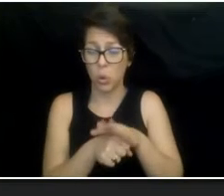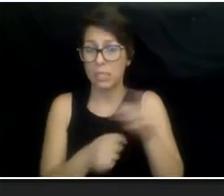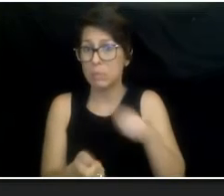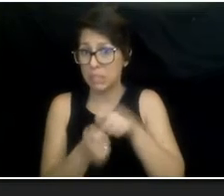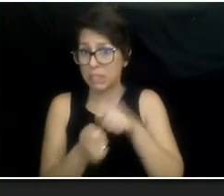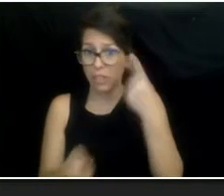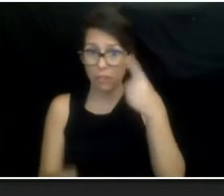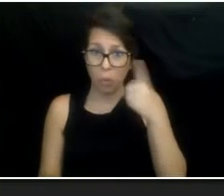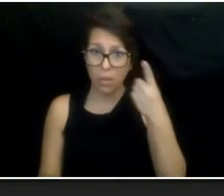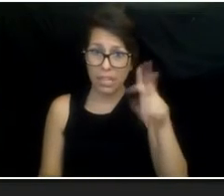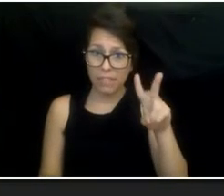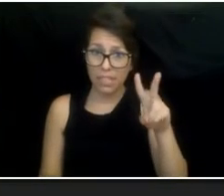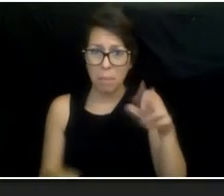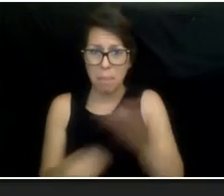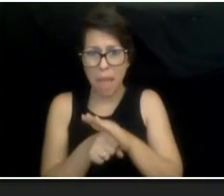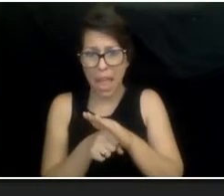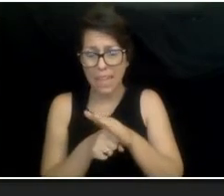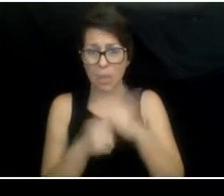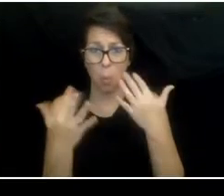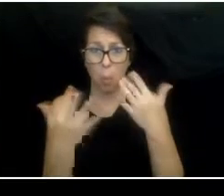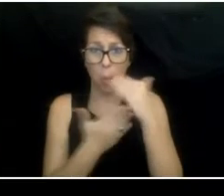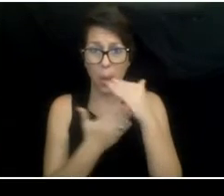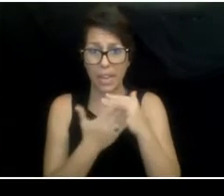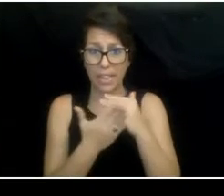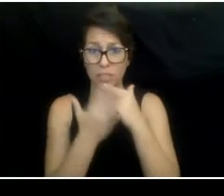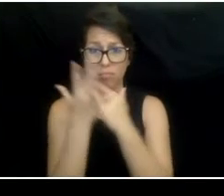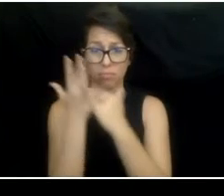is at this time are